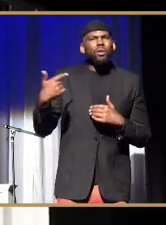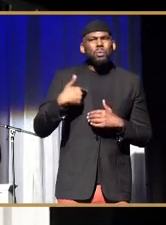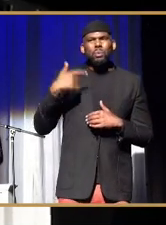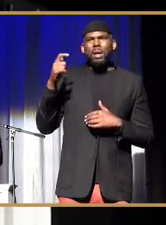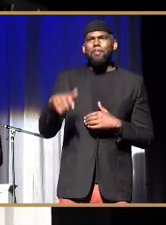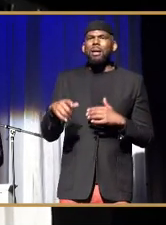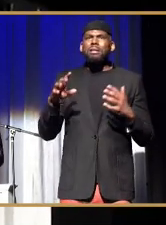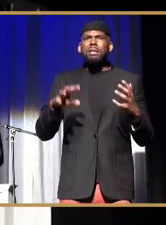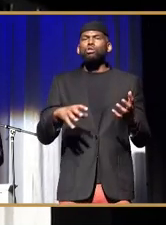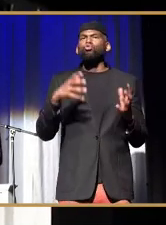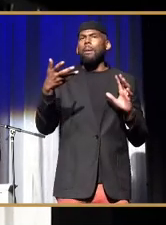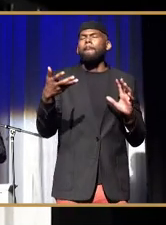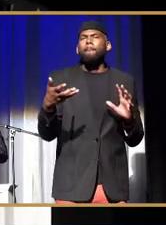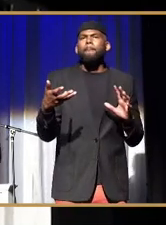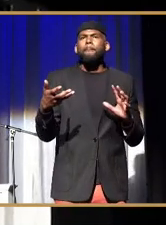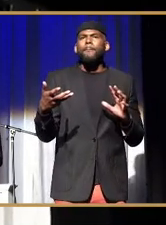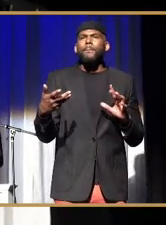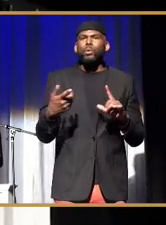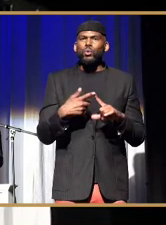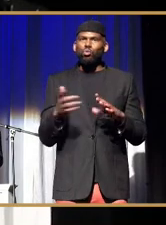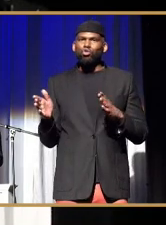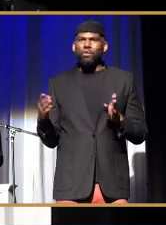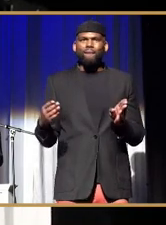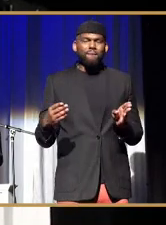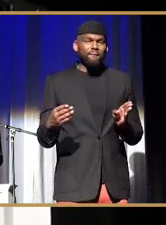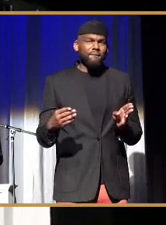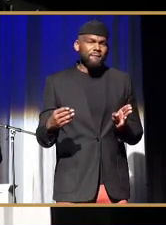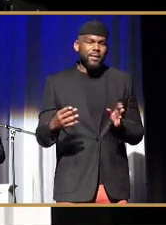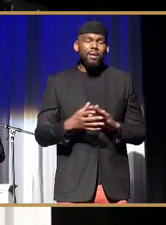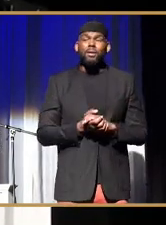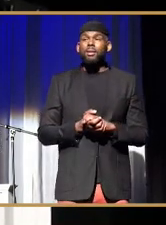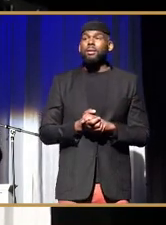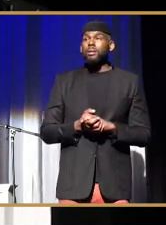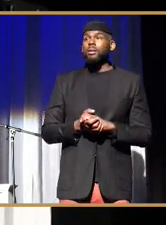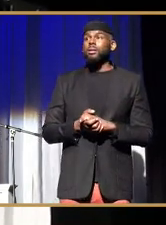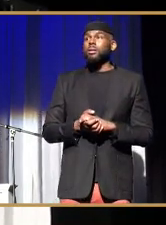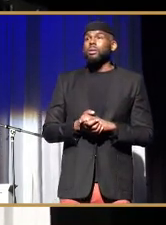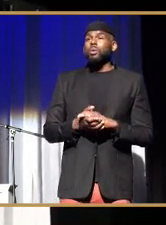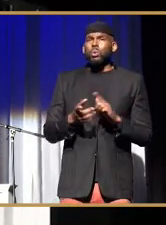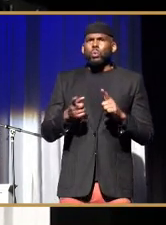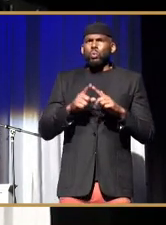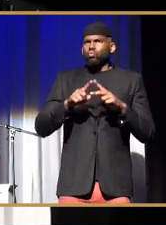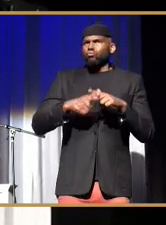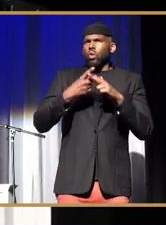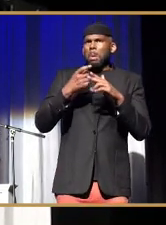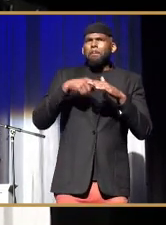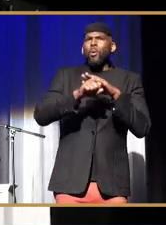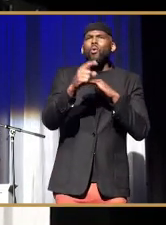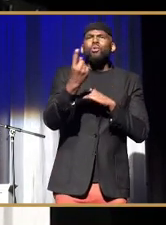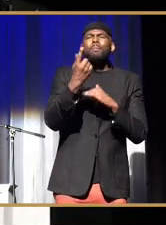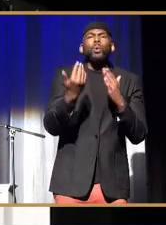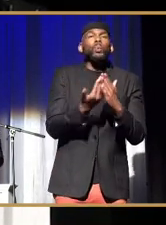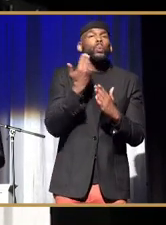must disrupt in order to shift, in order to birth something new,